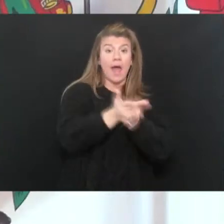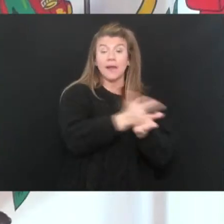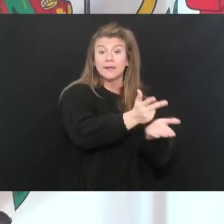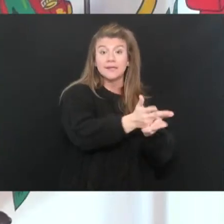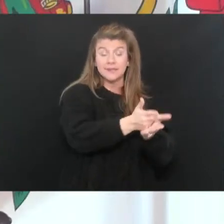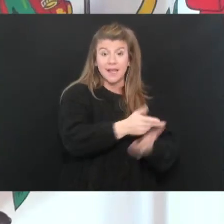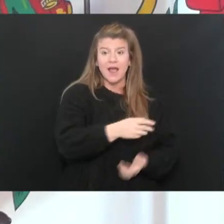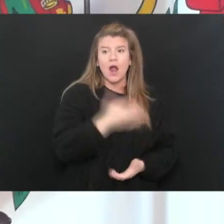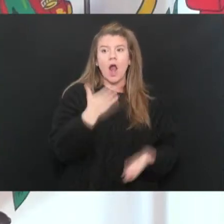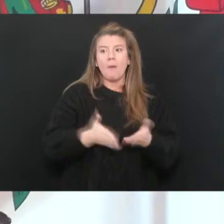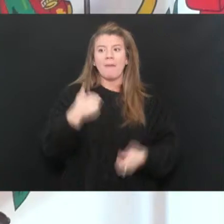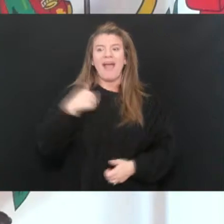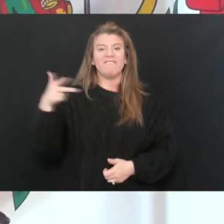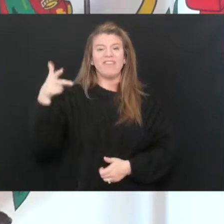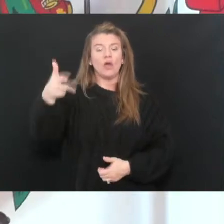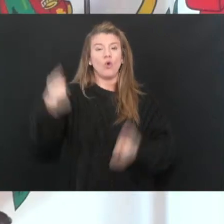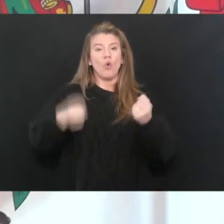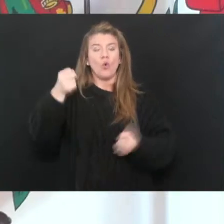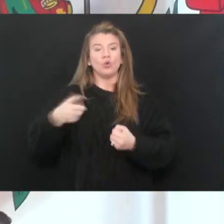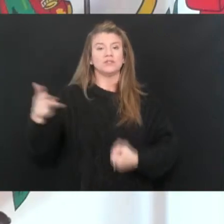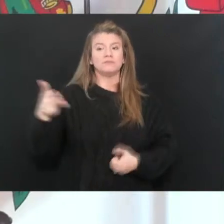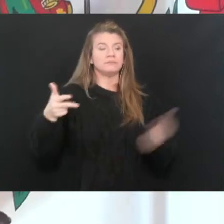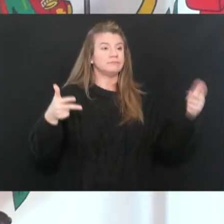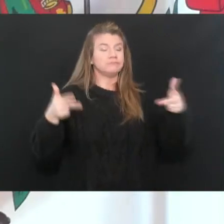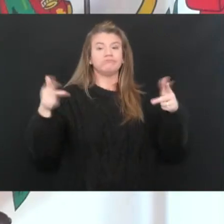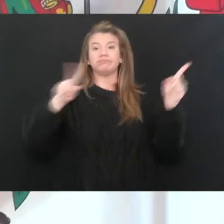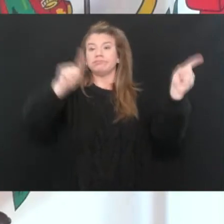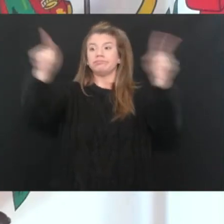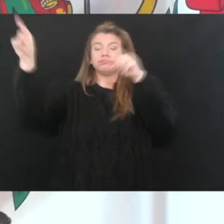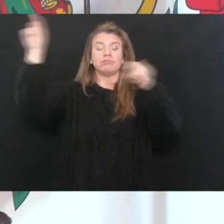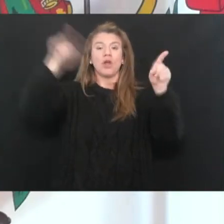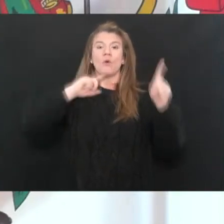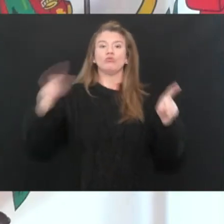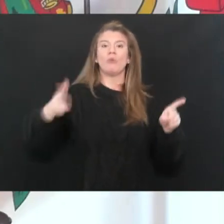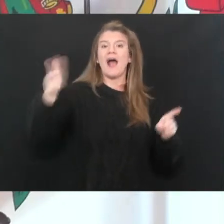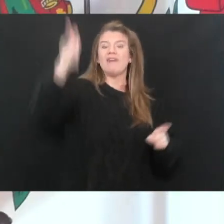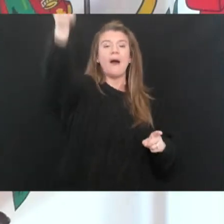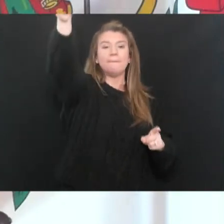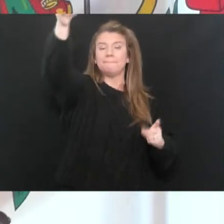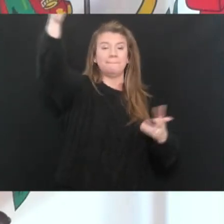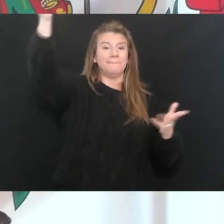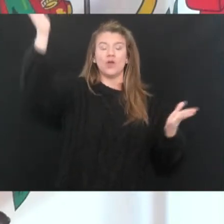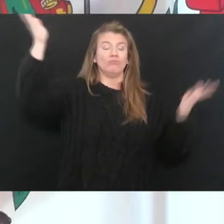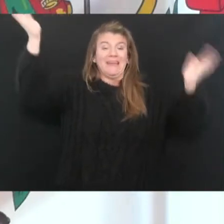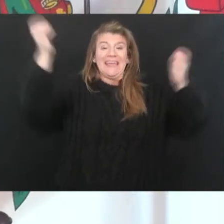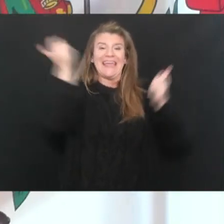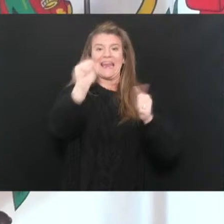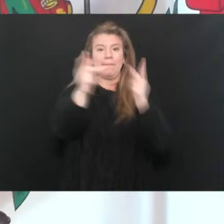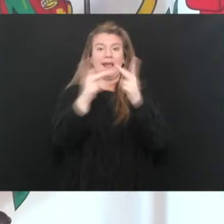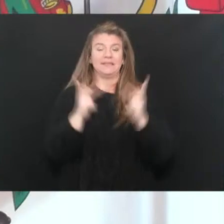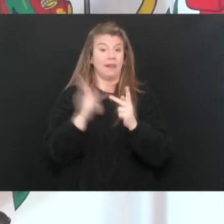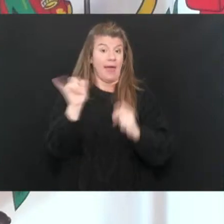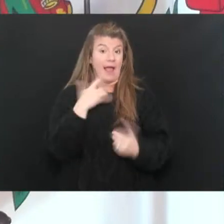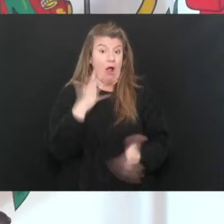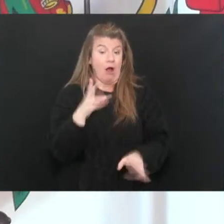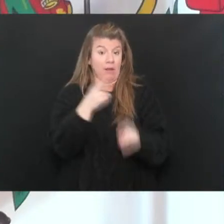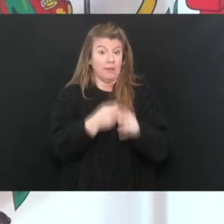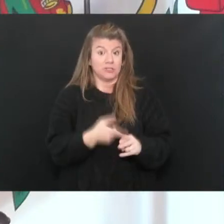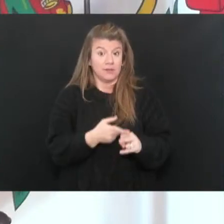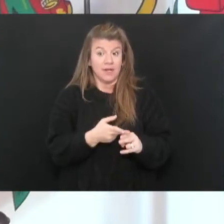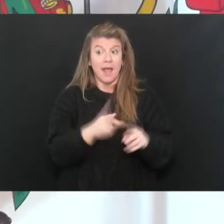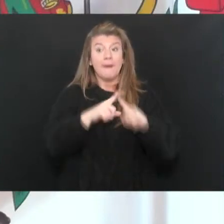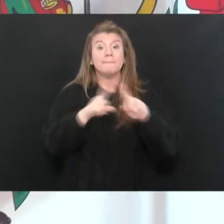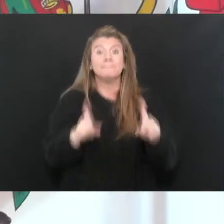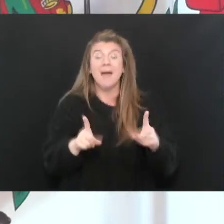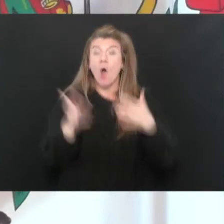have vehicles that will be dispersed and we'll be going up, you know, hoo-hoo holla, like I've said. But